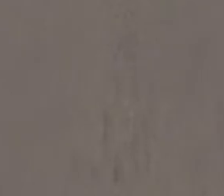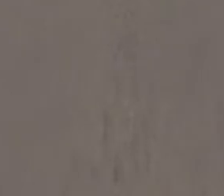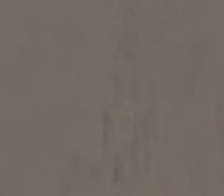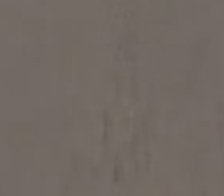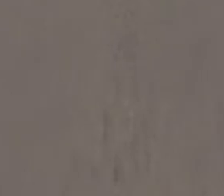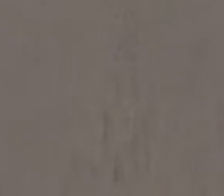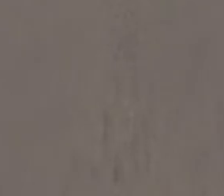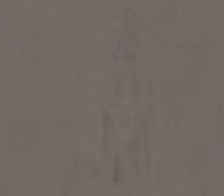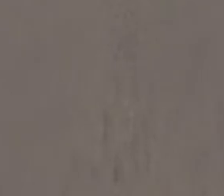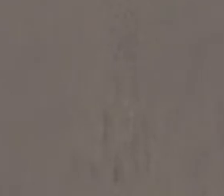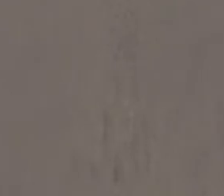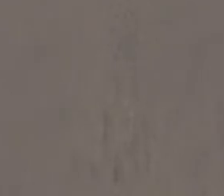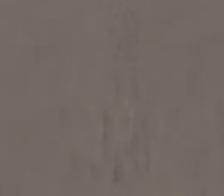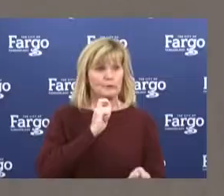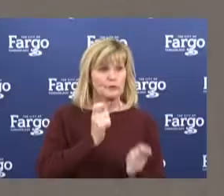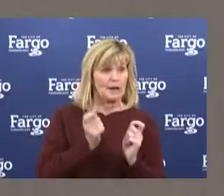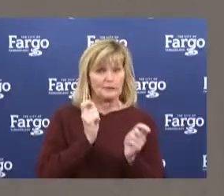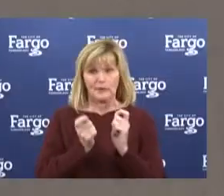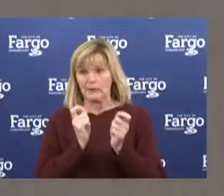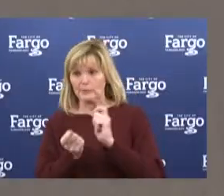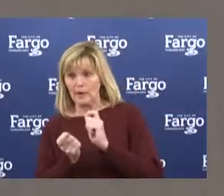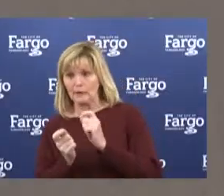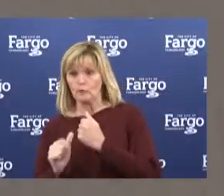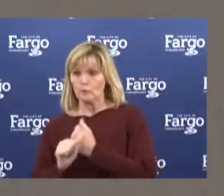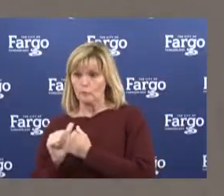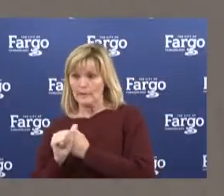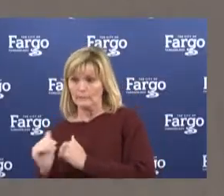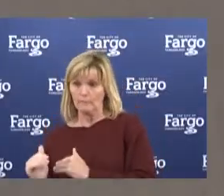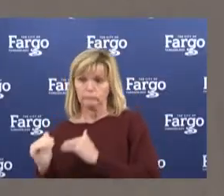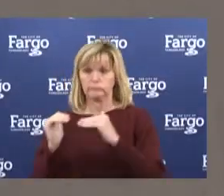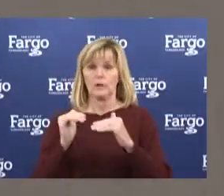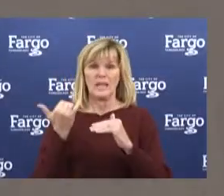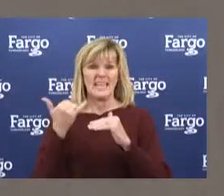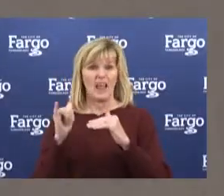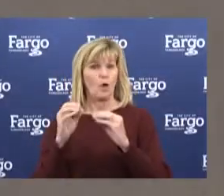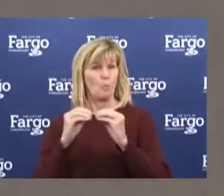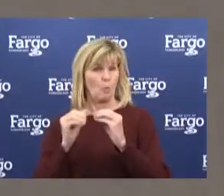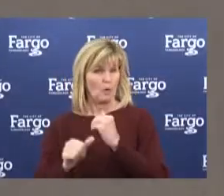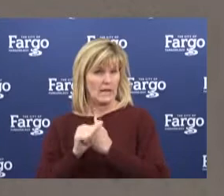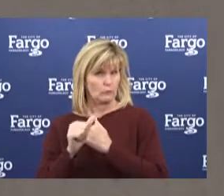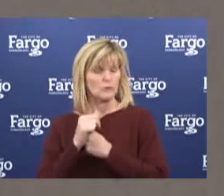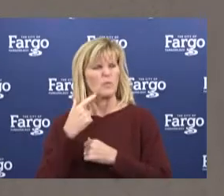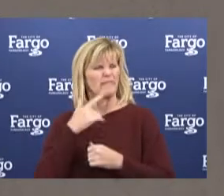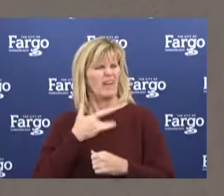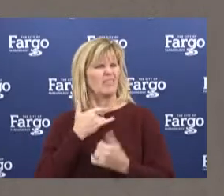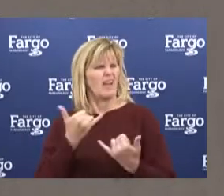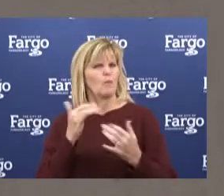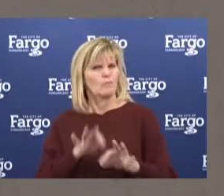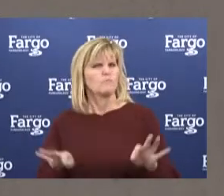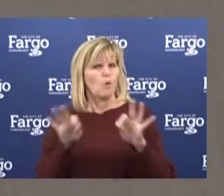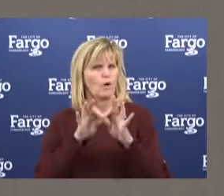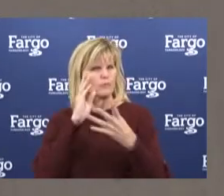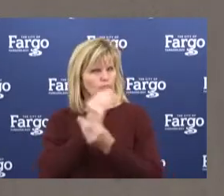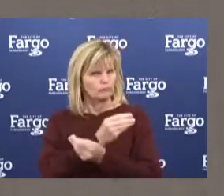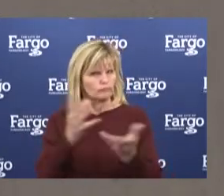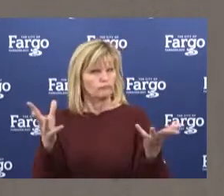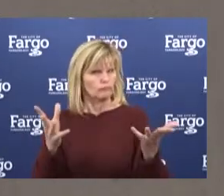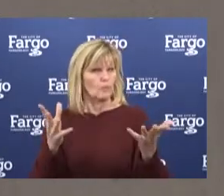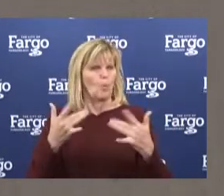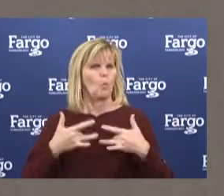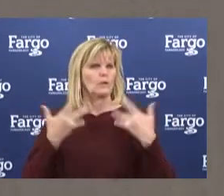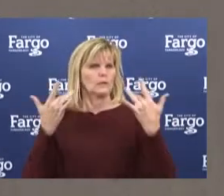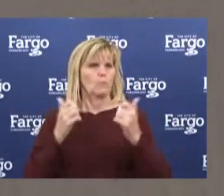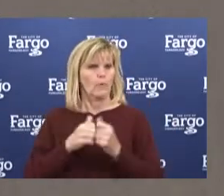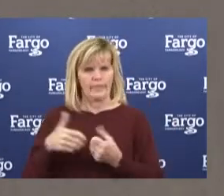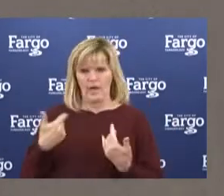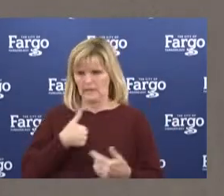With the recent change in designation from risk level from green to yellow in Cass County, we feel it is important for the people to hear from our local public